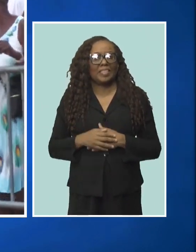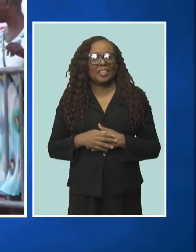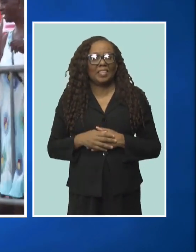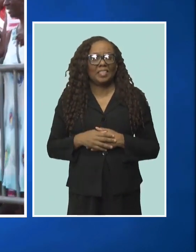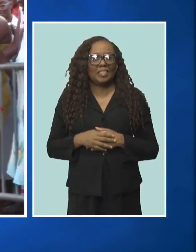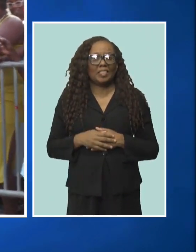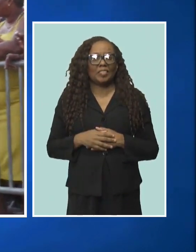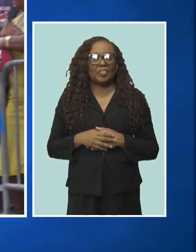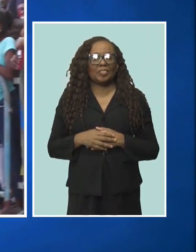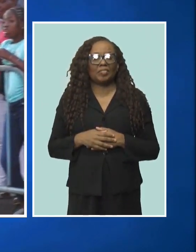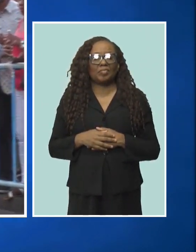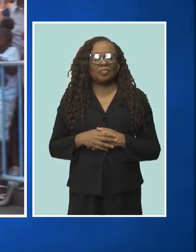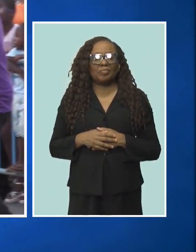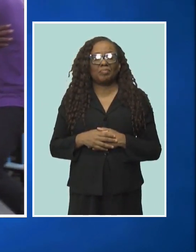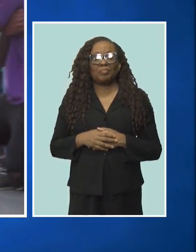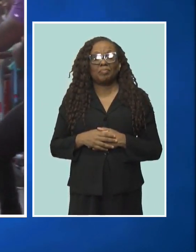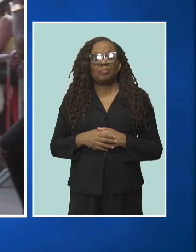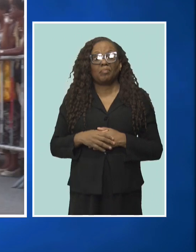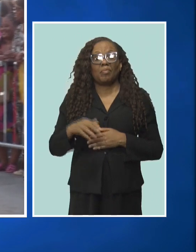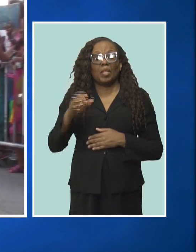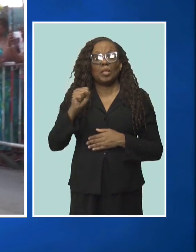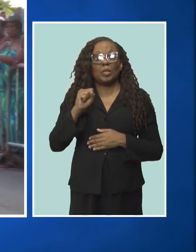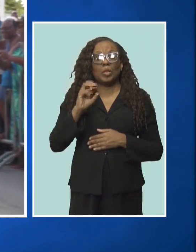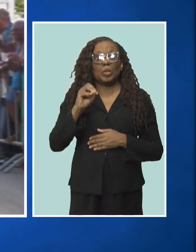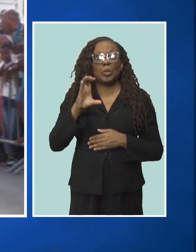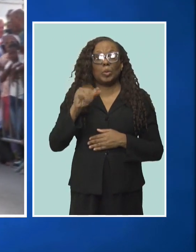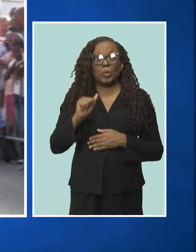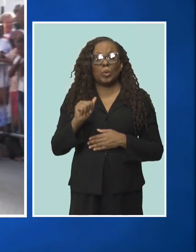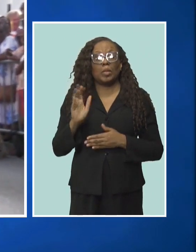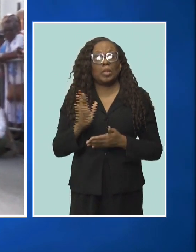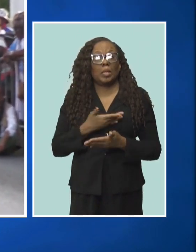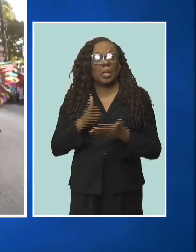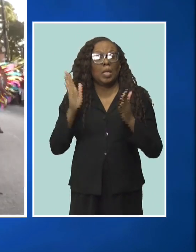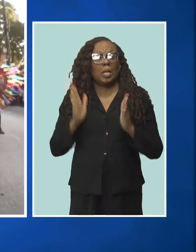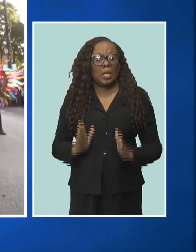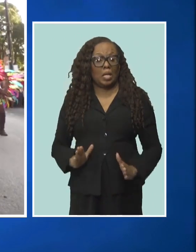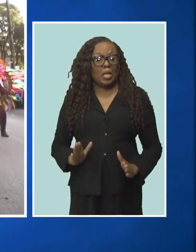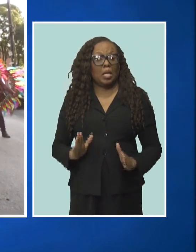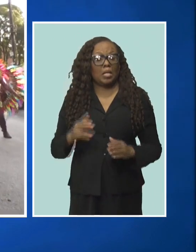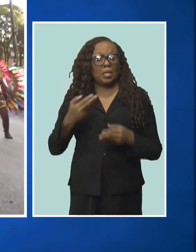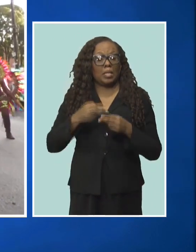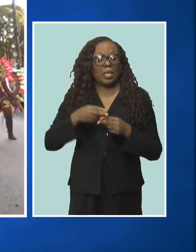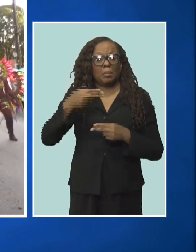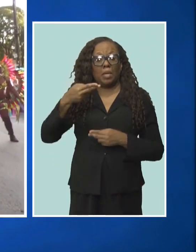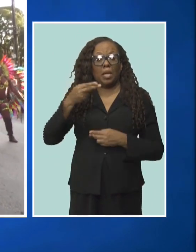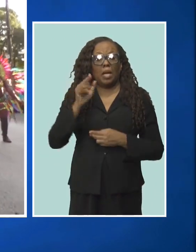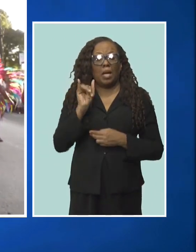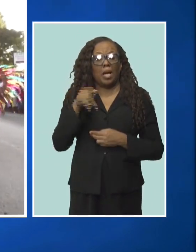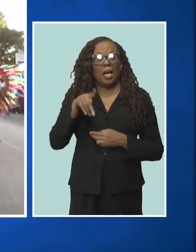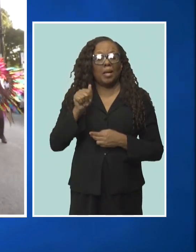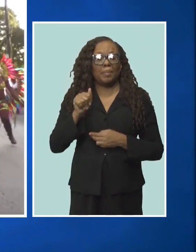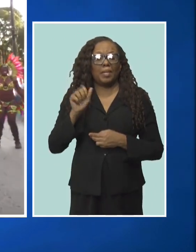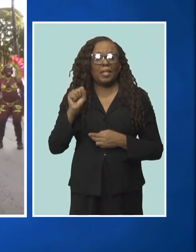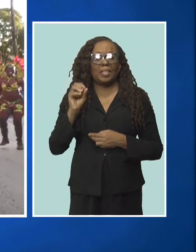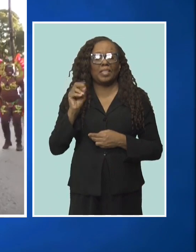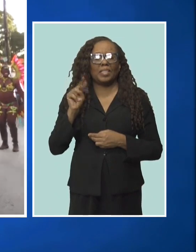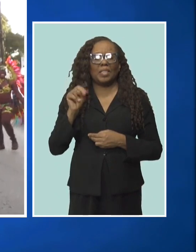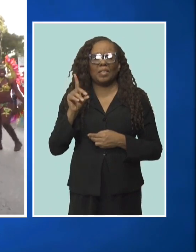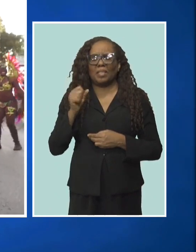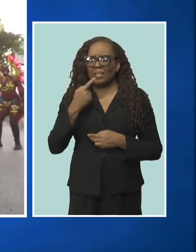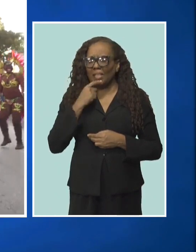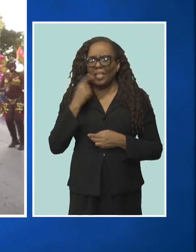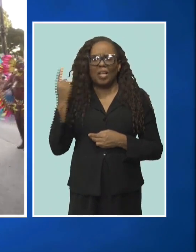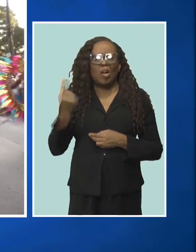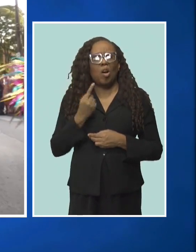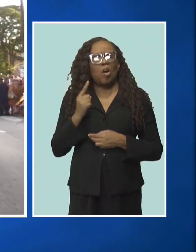the week. Meanwhile, popular soca artist and ambassador for the Holetown Festival Hyper Sound says the festival has been one he has been going to